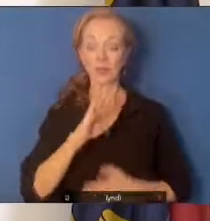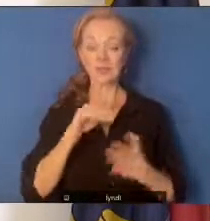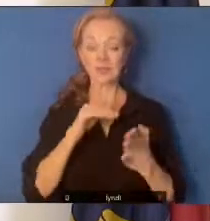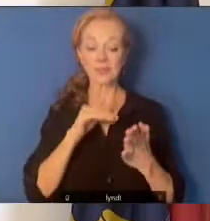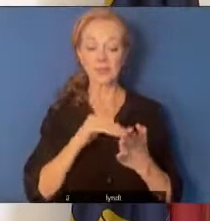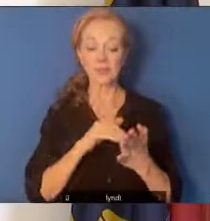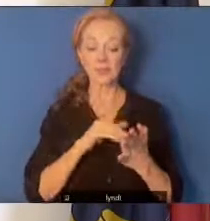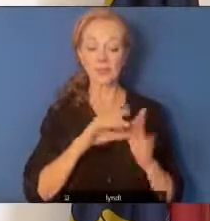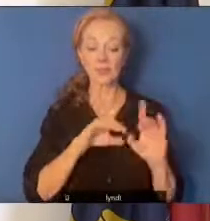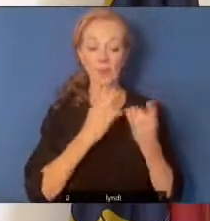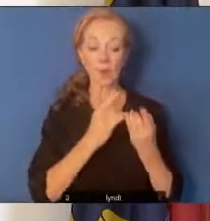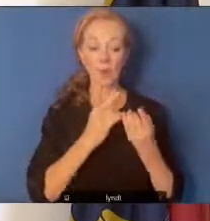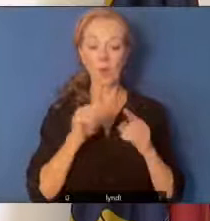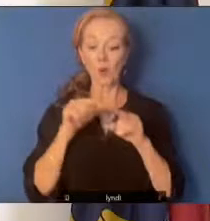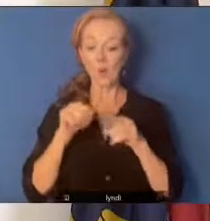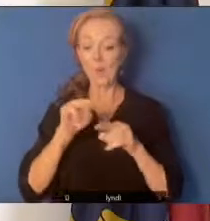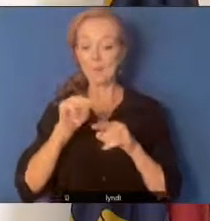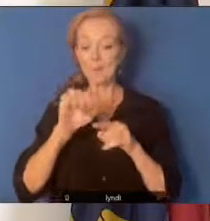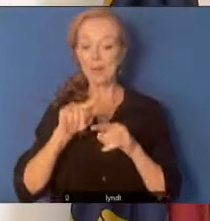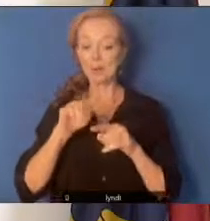and 1 in Metro, and 1 in Hickory Grove.